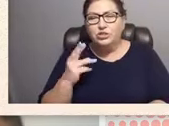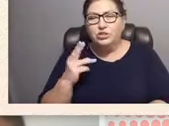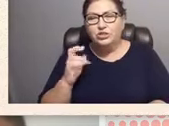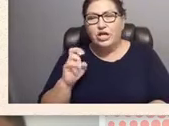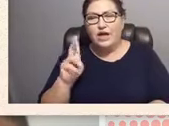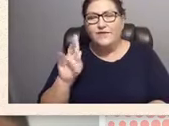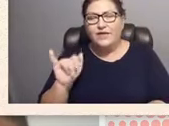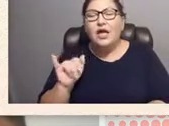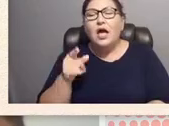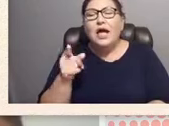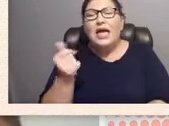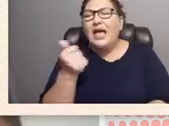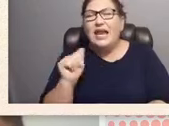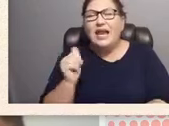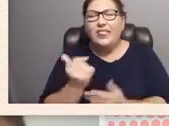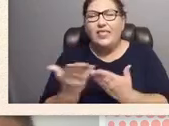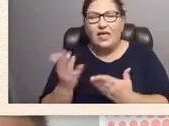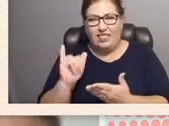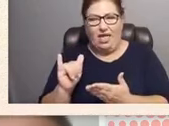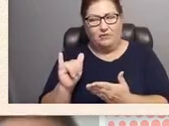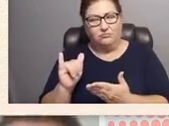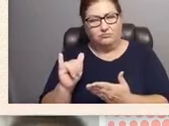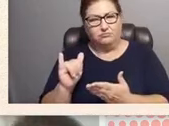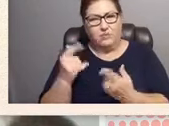you and your sibling in that occasion?